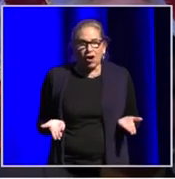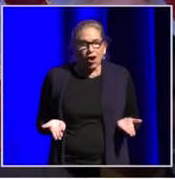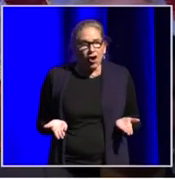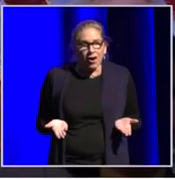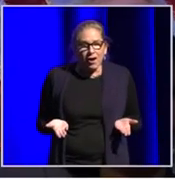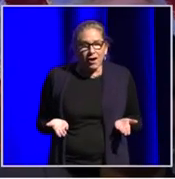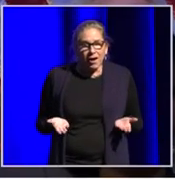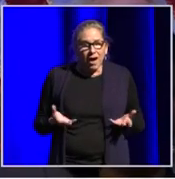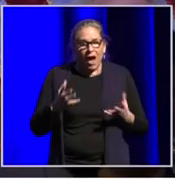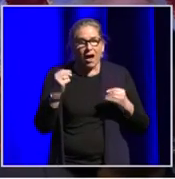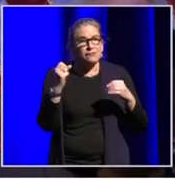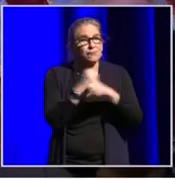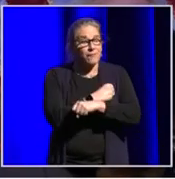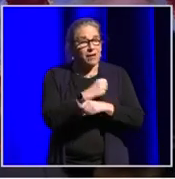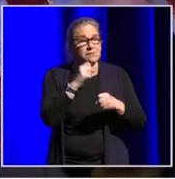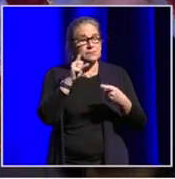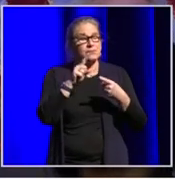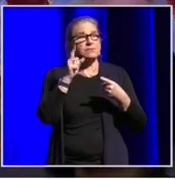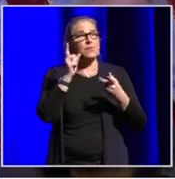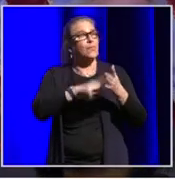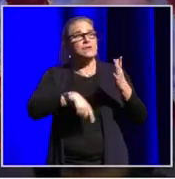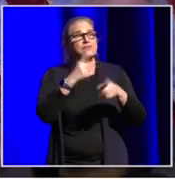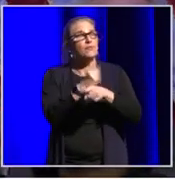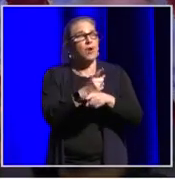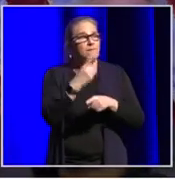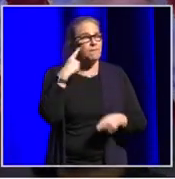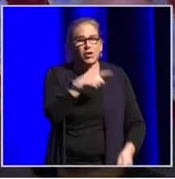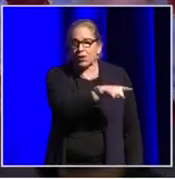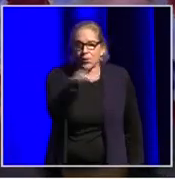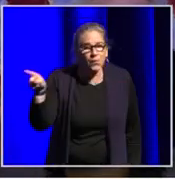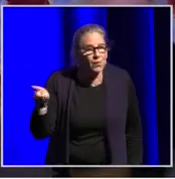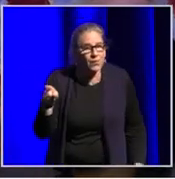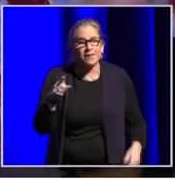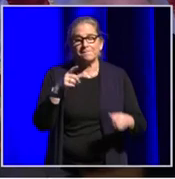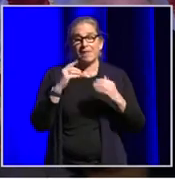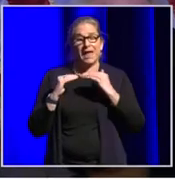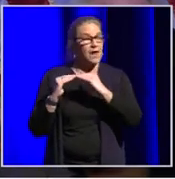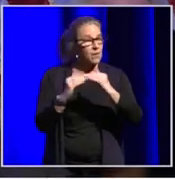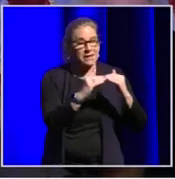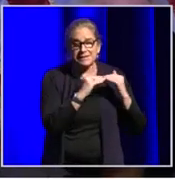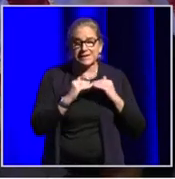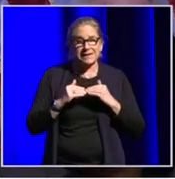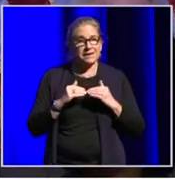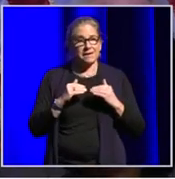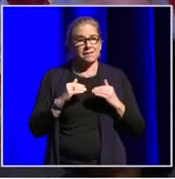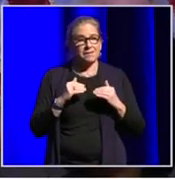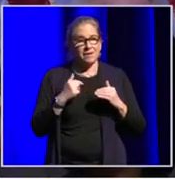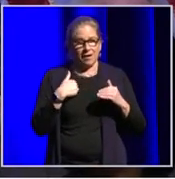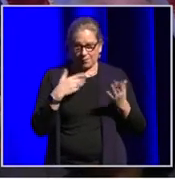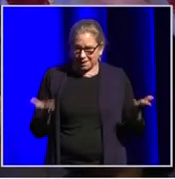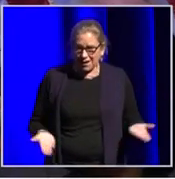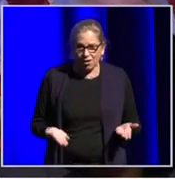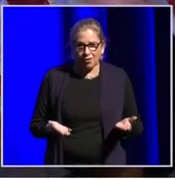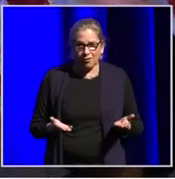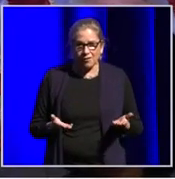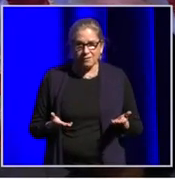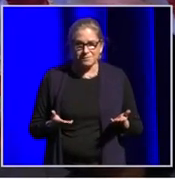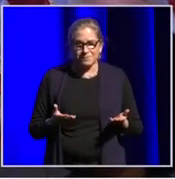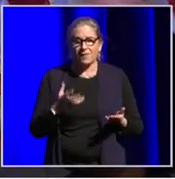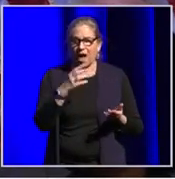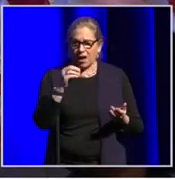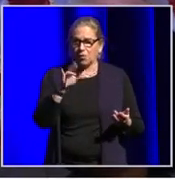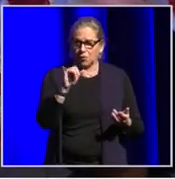what's good for the greater good. Neighbors have cast their votes for me taking on the darts and arrows that